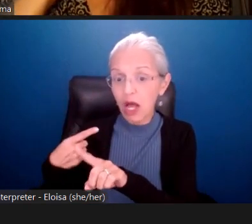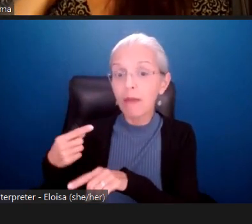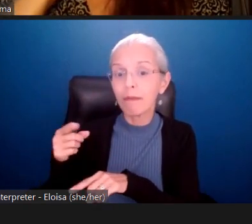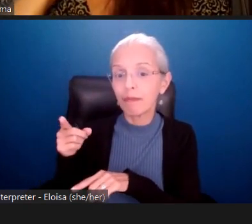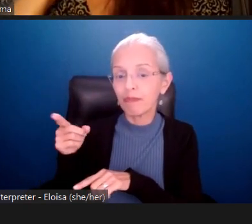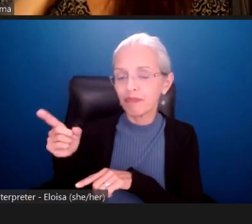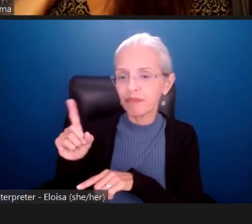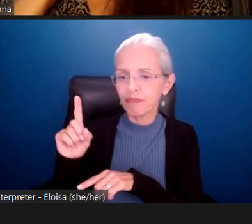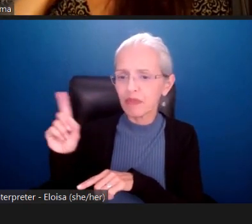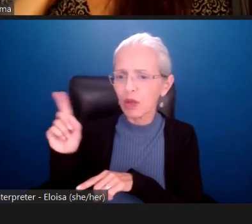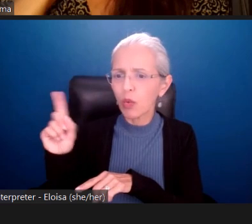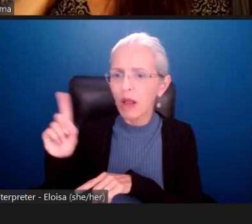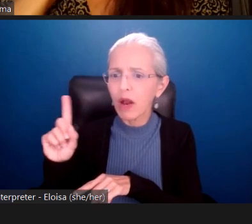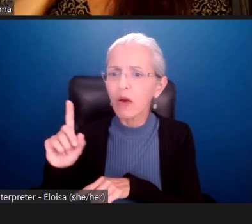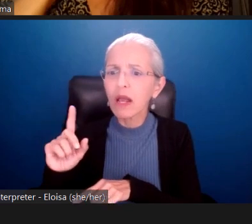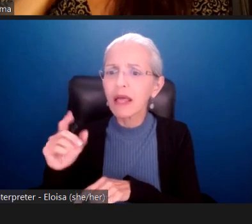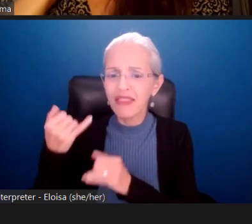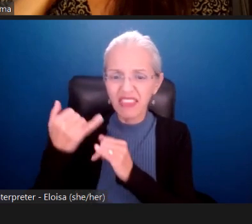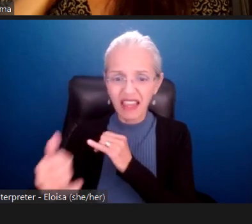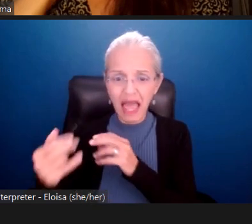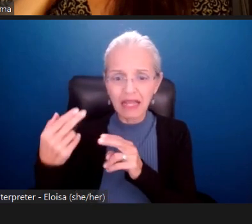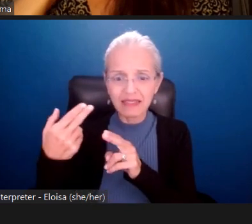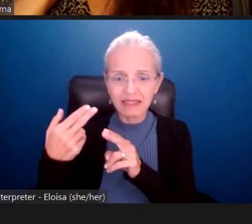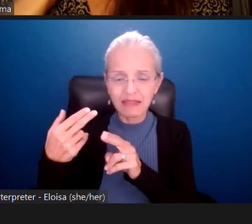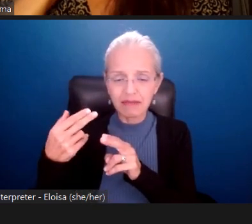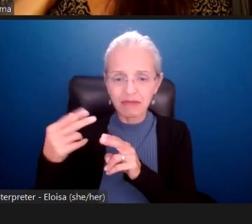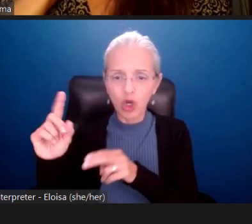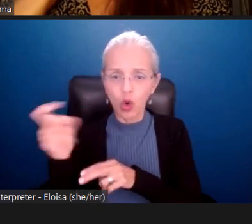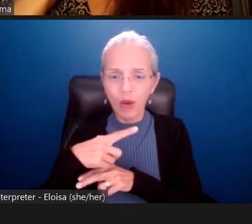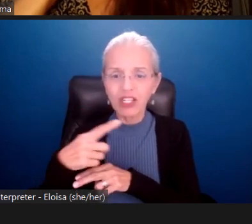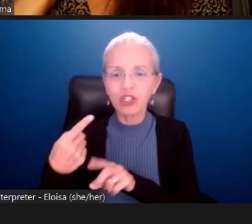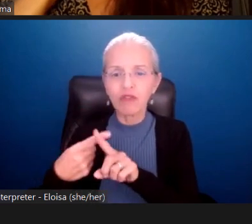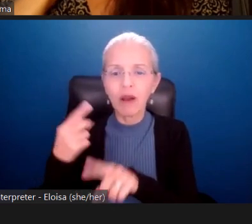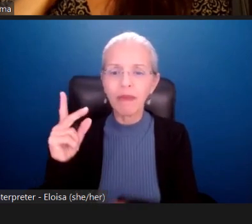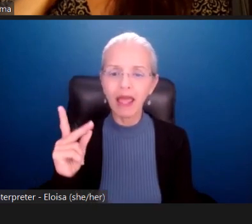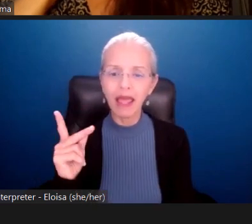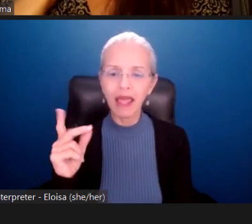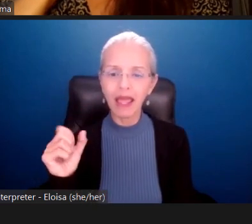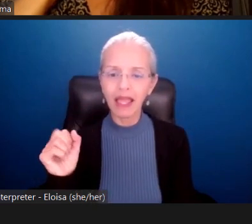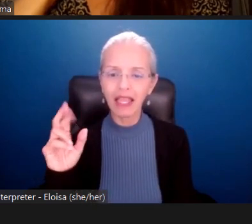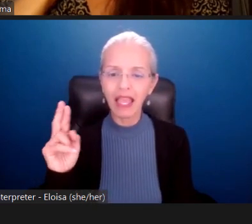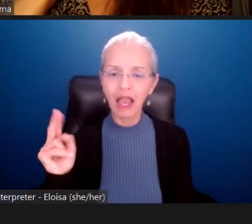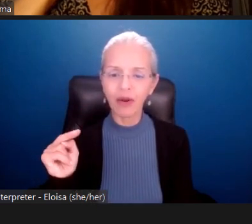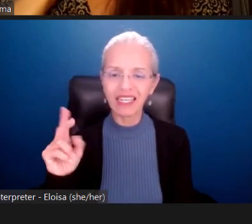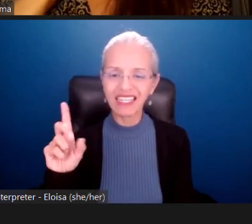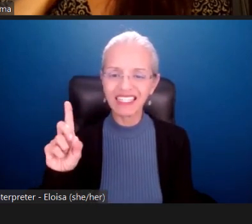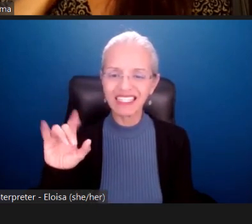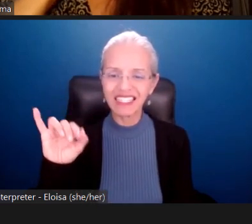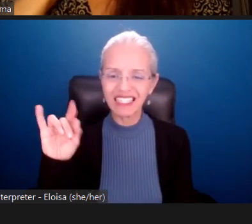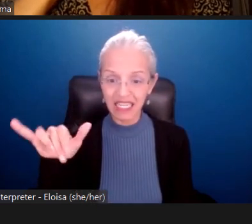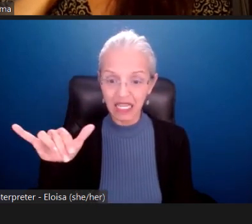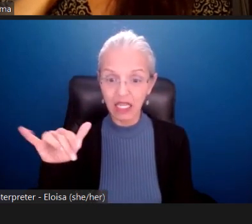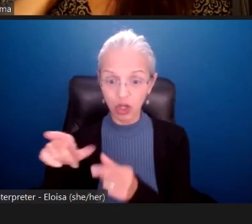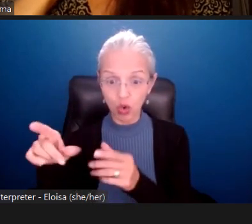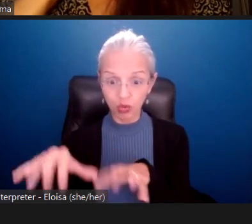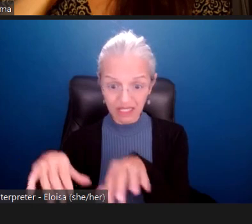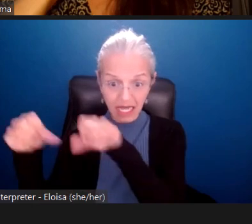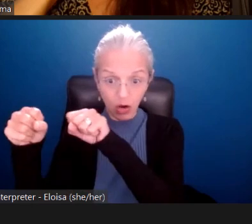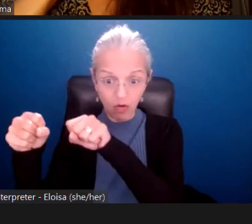where Karen Diddy's comment is and go down from there. Okay, yep, I can take over.